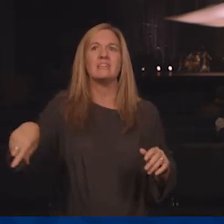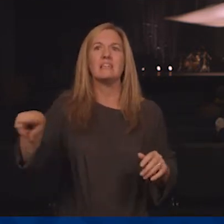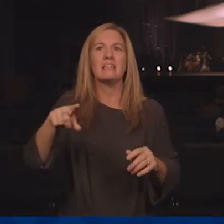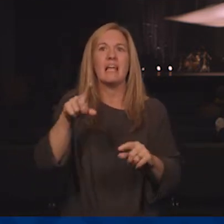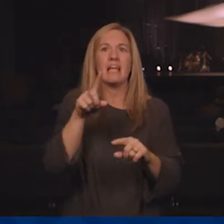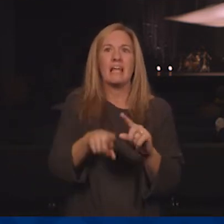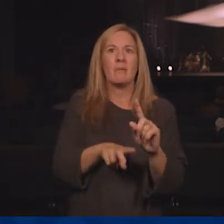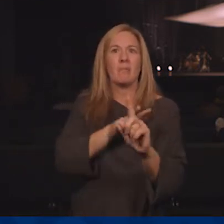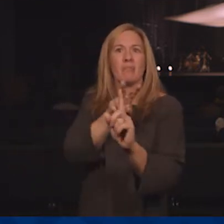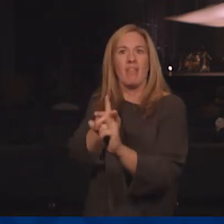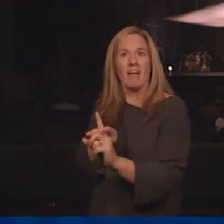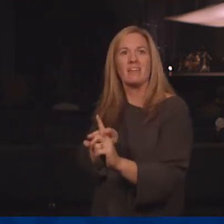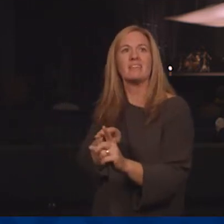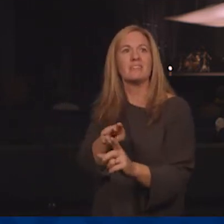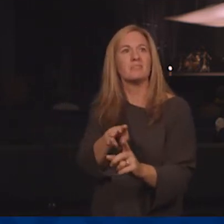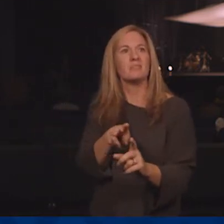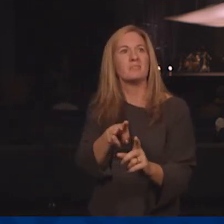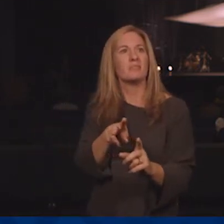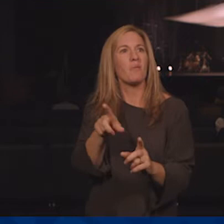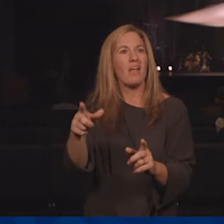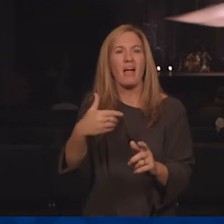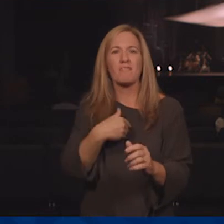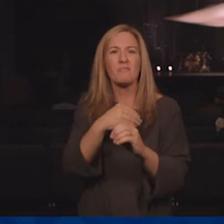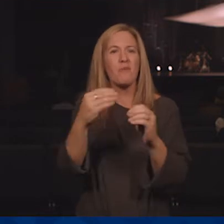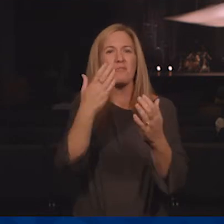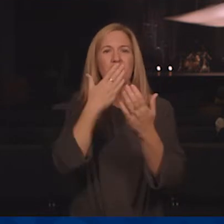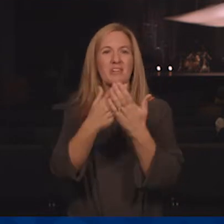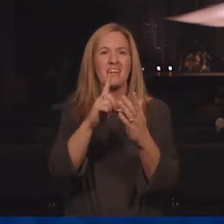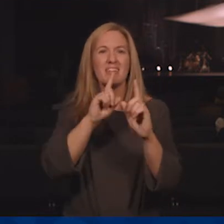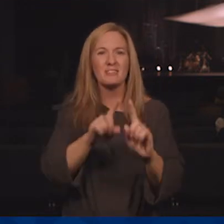good answer to those questions.